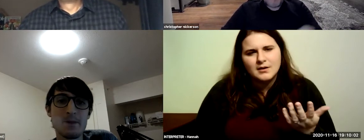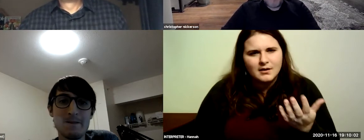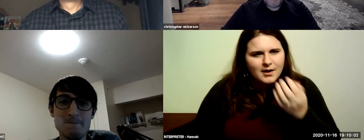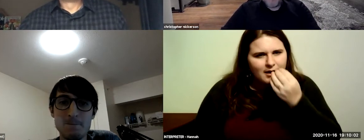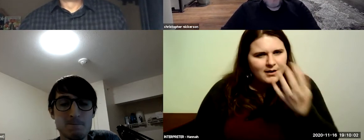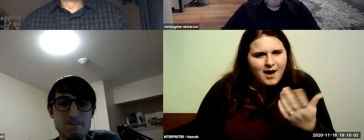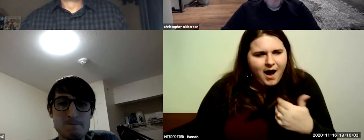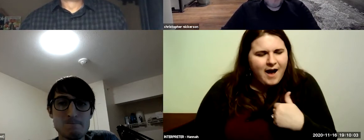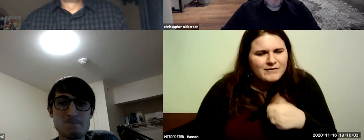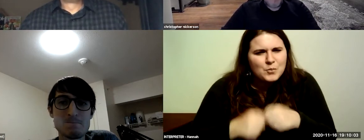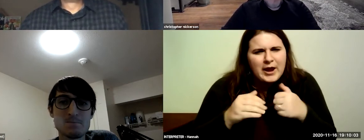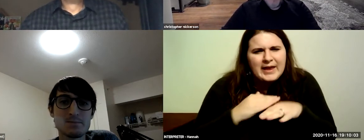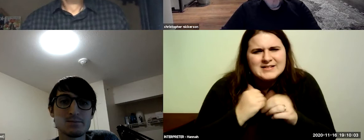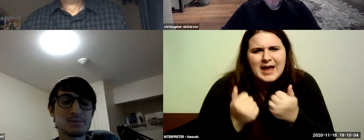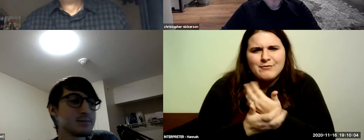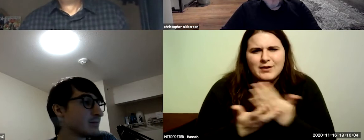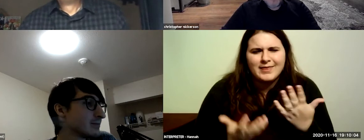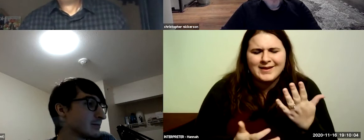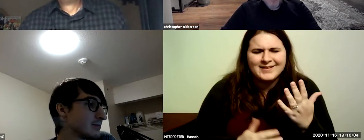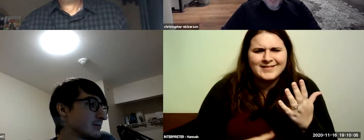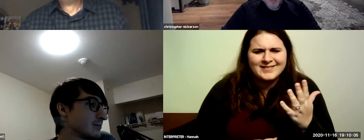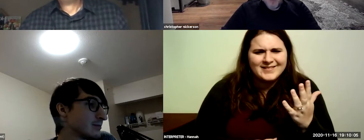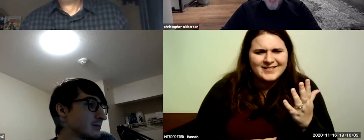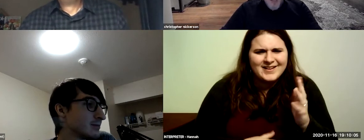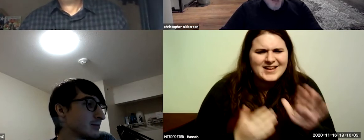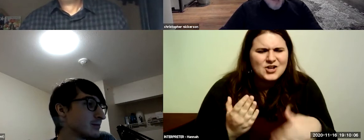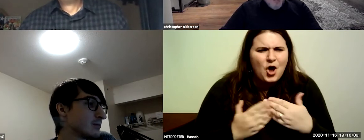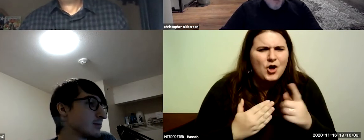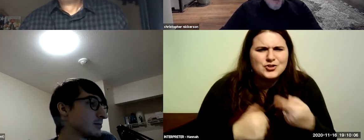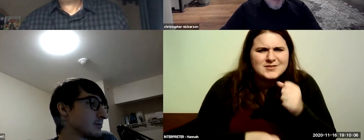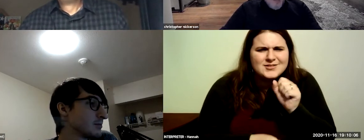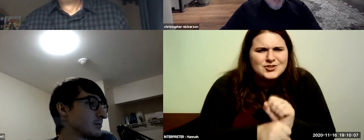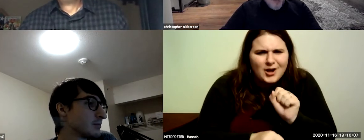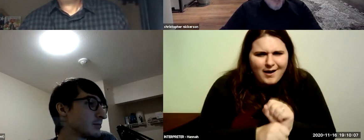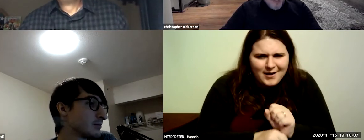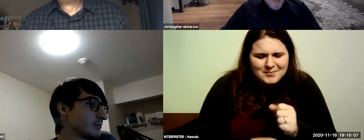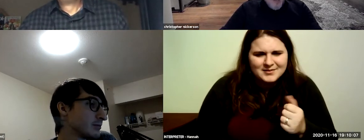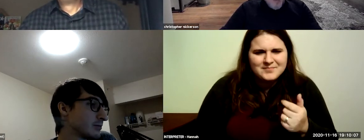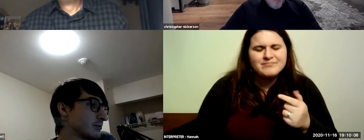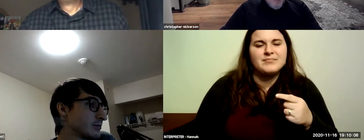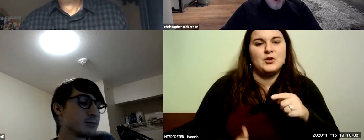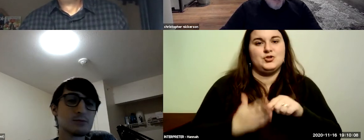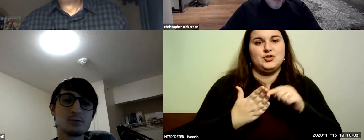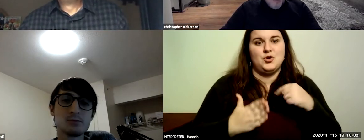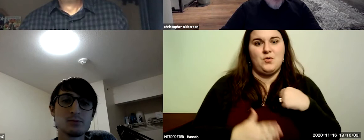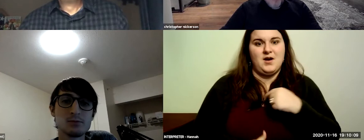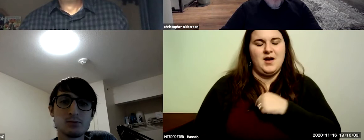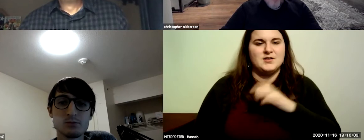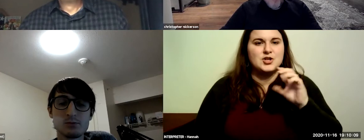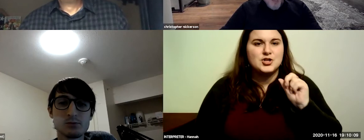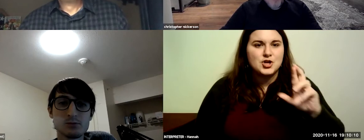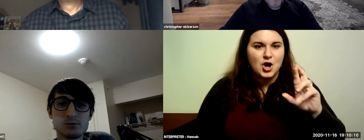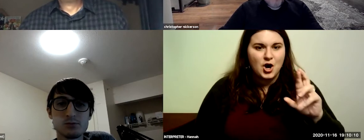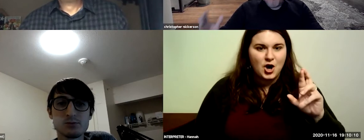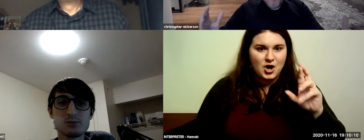into everything. Like nothing matters. Like it's all just another job. And you know, they show us this car dealership and they're